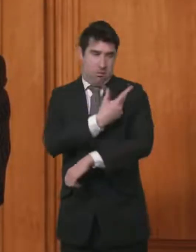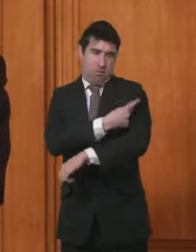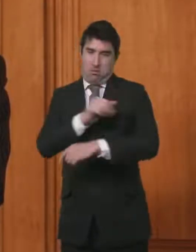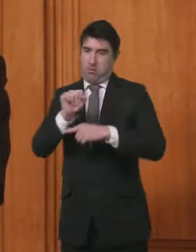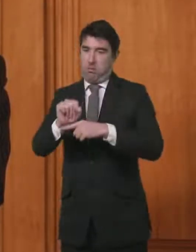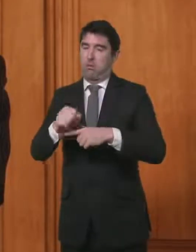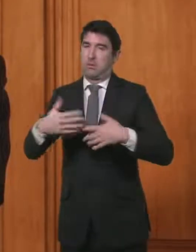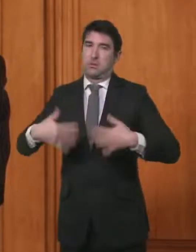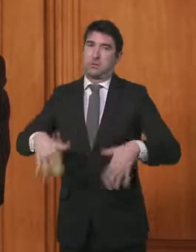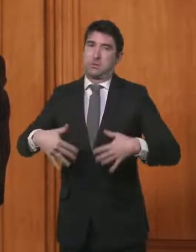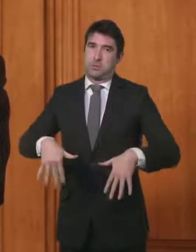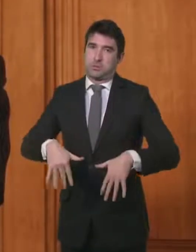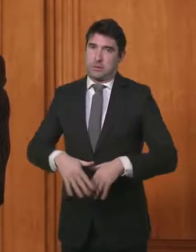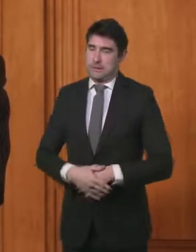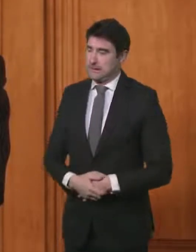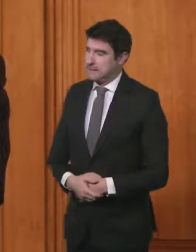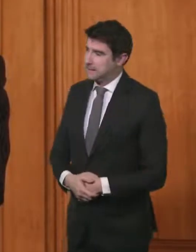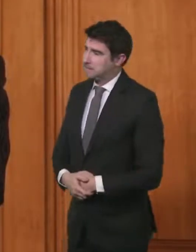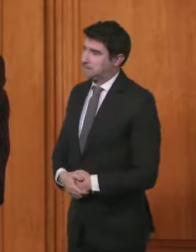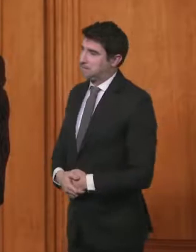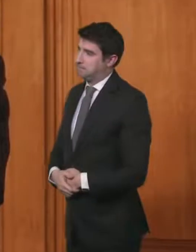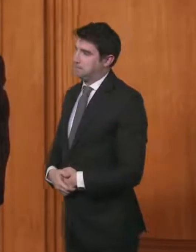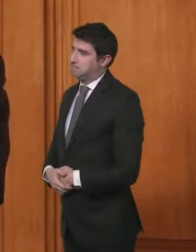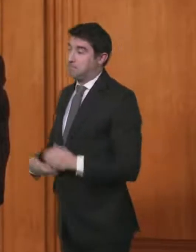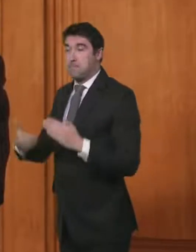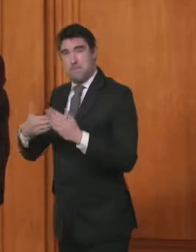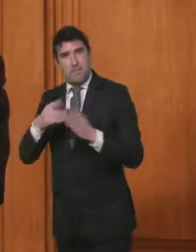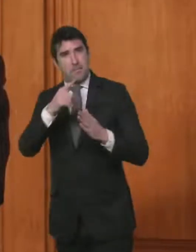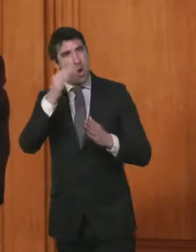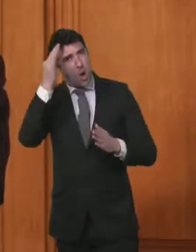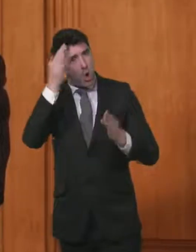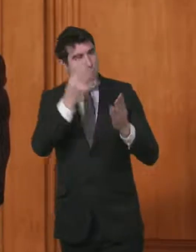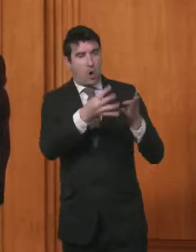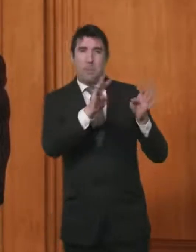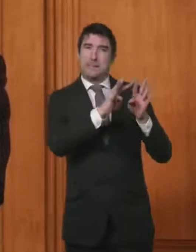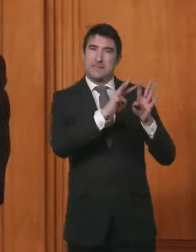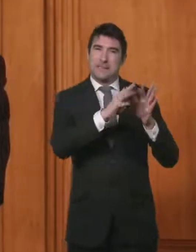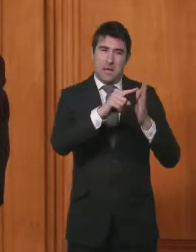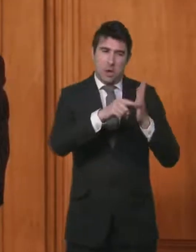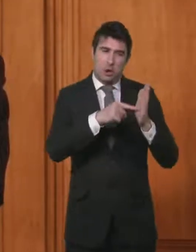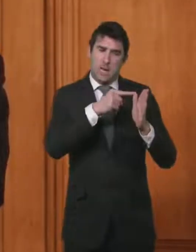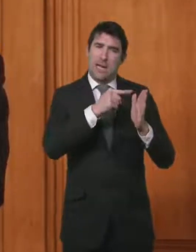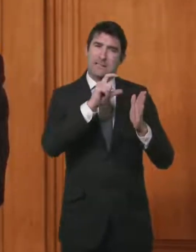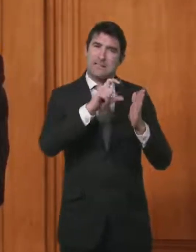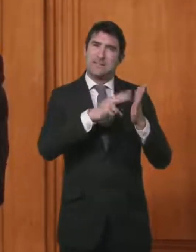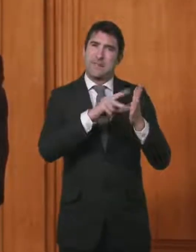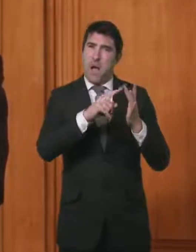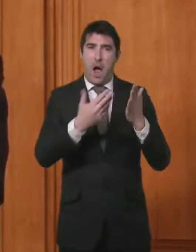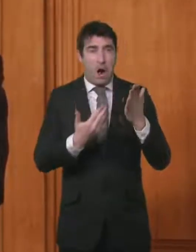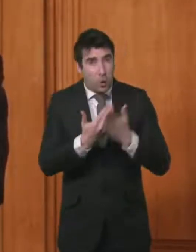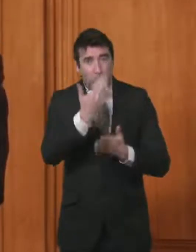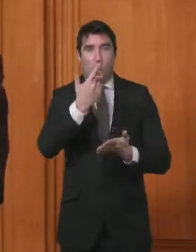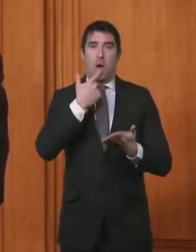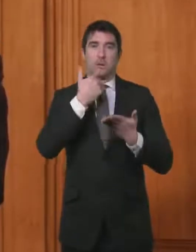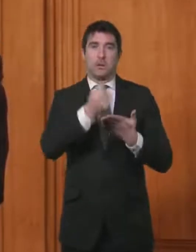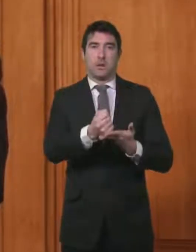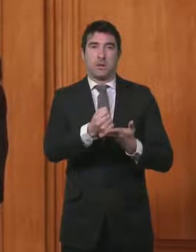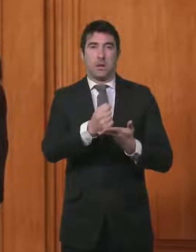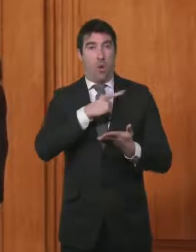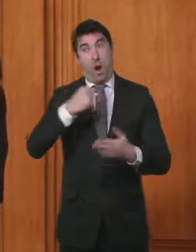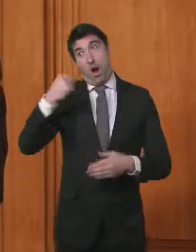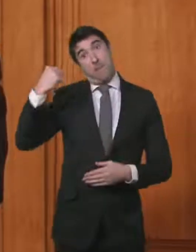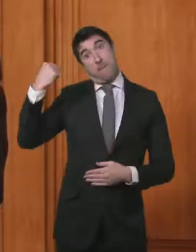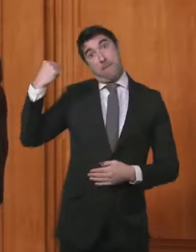prioritise the first dose to as many people as possible. This makes enormous sense to me as somebody